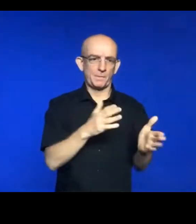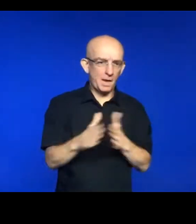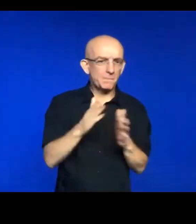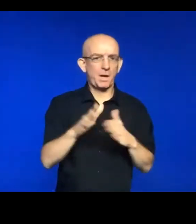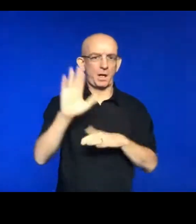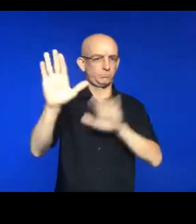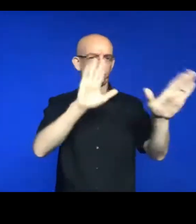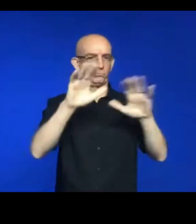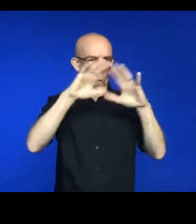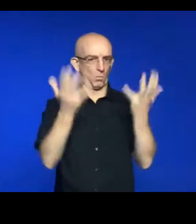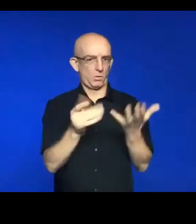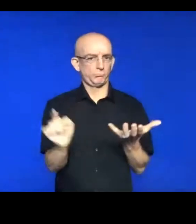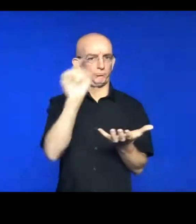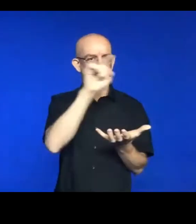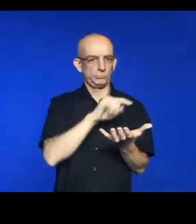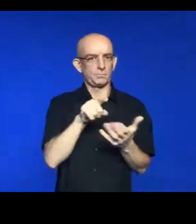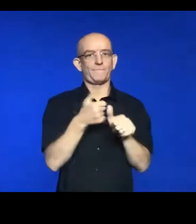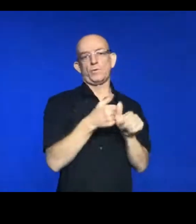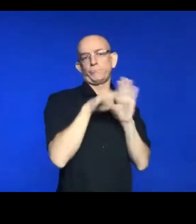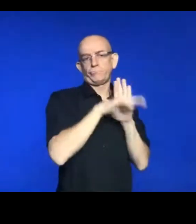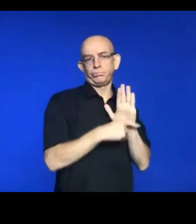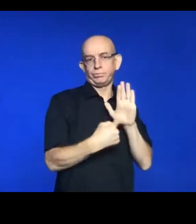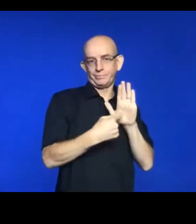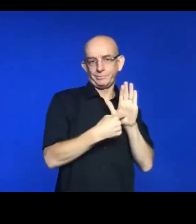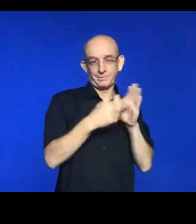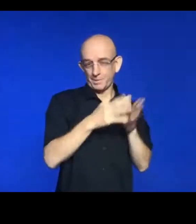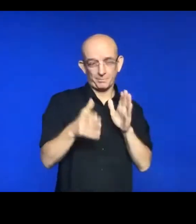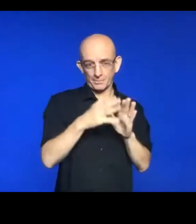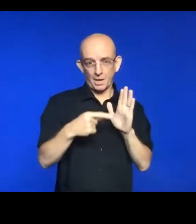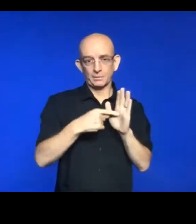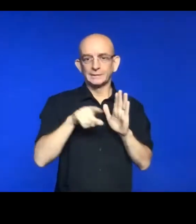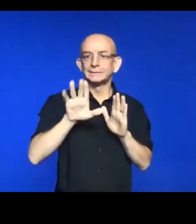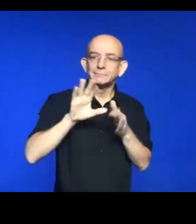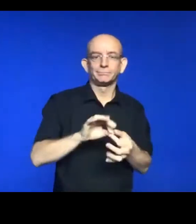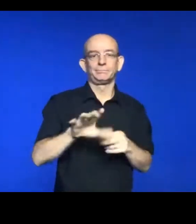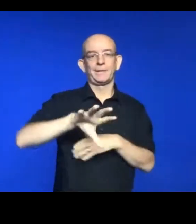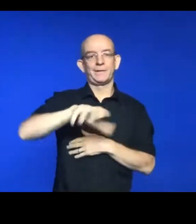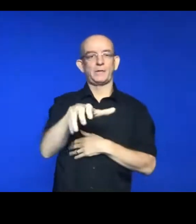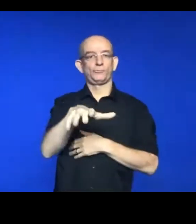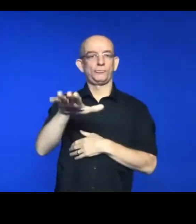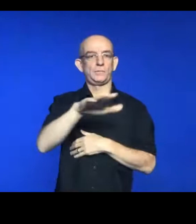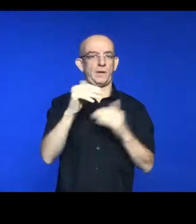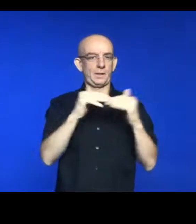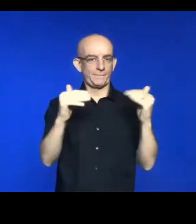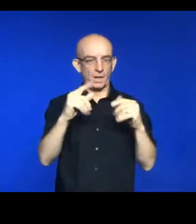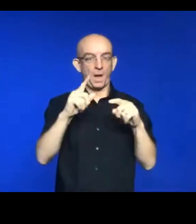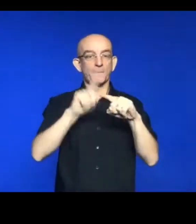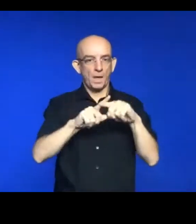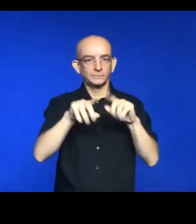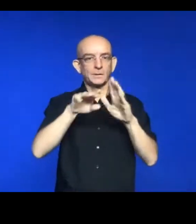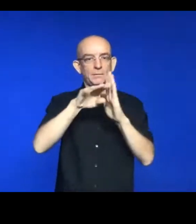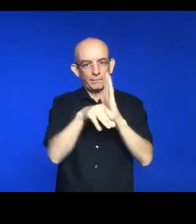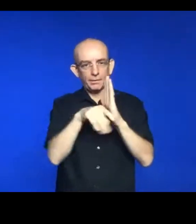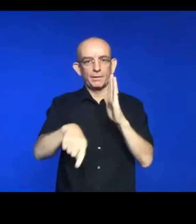the national level or subnational level. And the point that, and why I mentioned